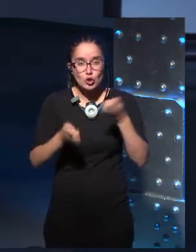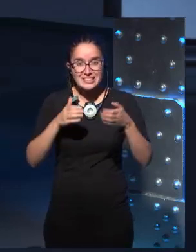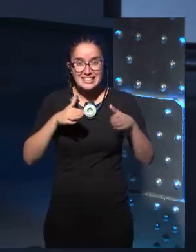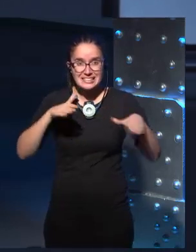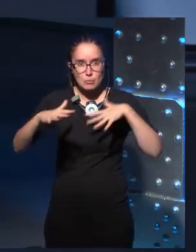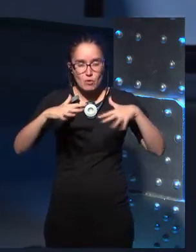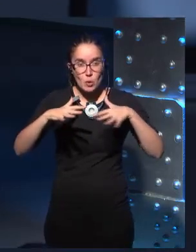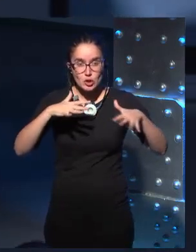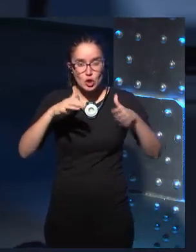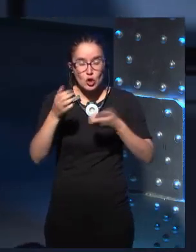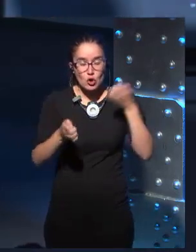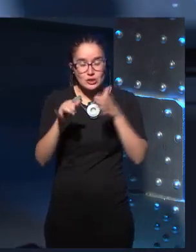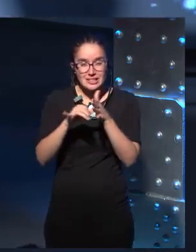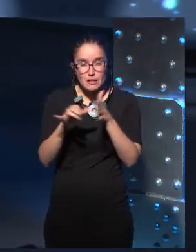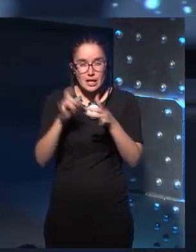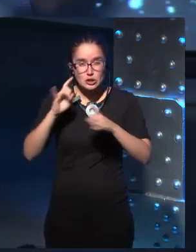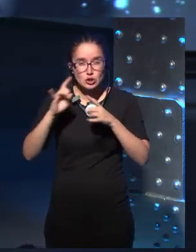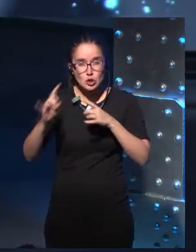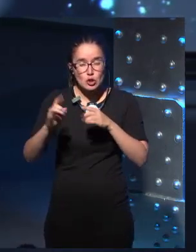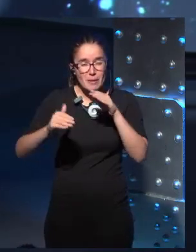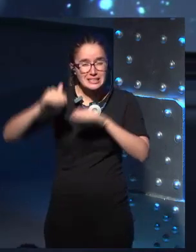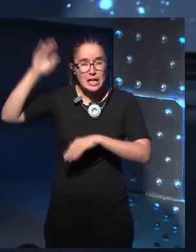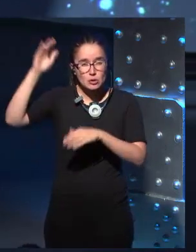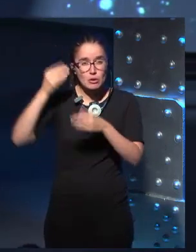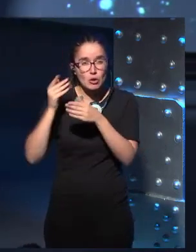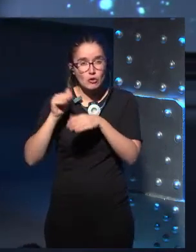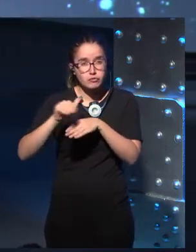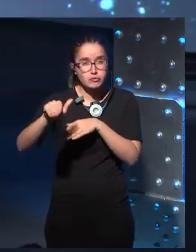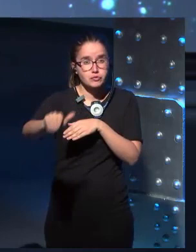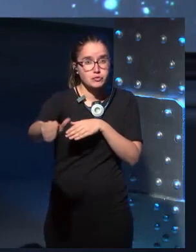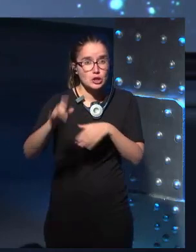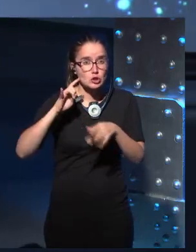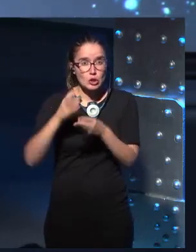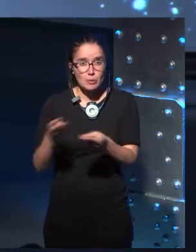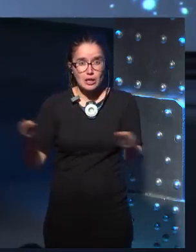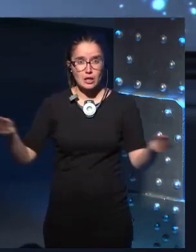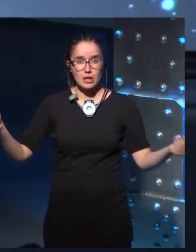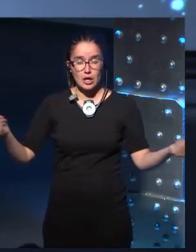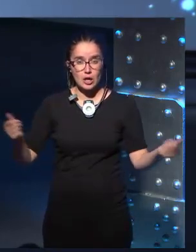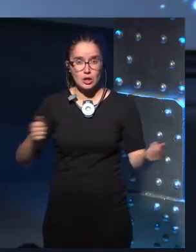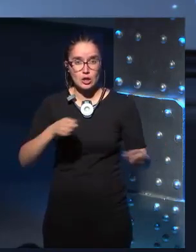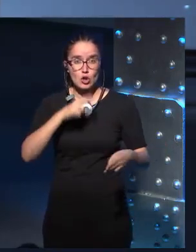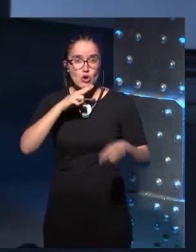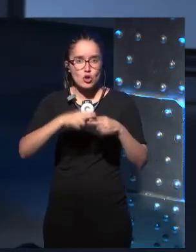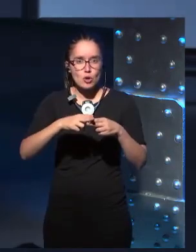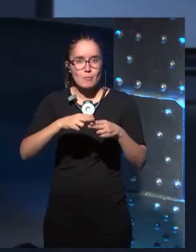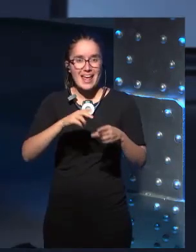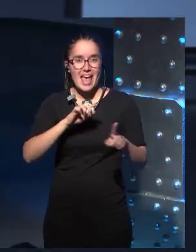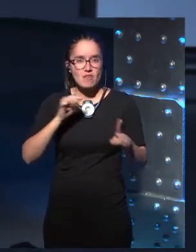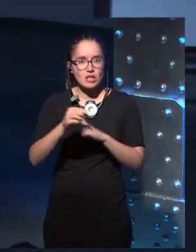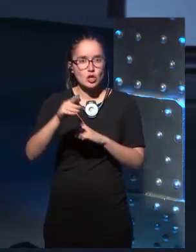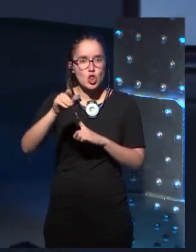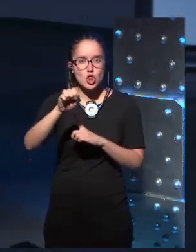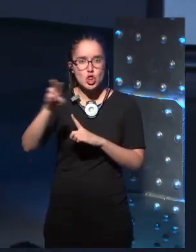higher pitch. When it moves away from you, it's lower pitch. That's called the Doppler effect. Well, in space, that